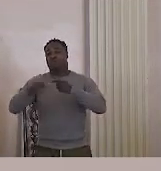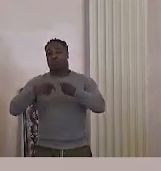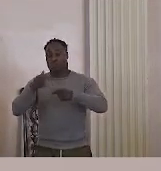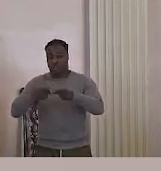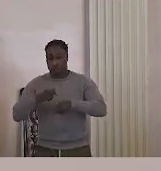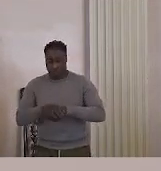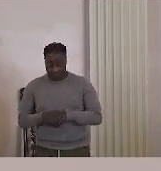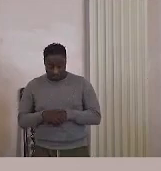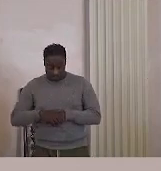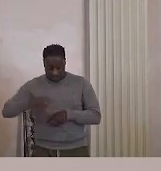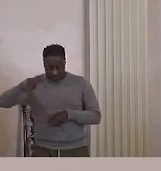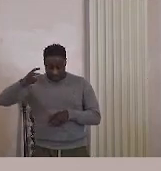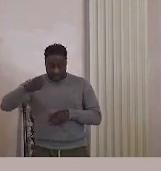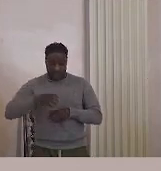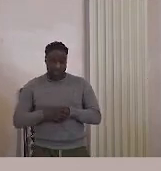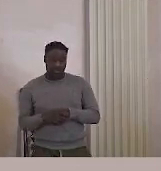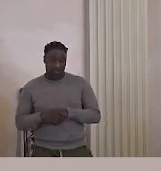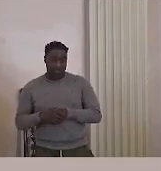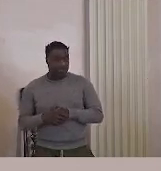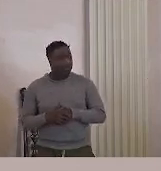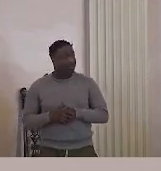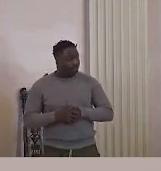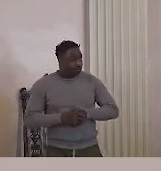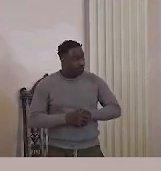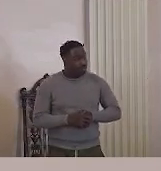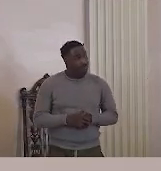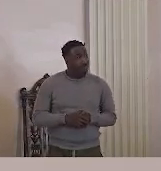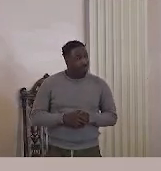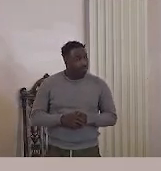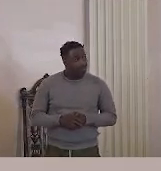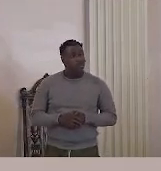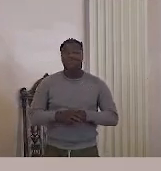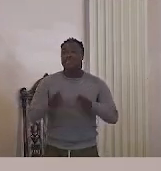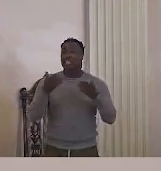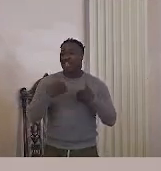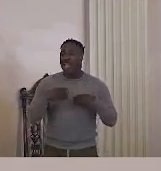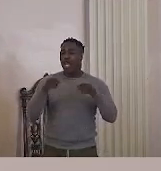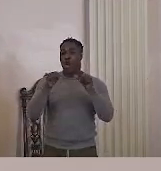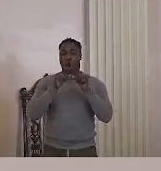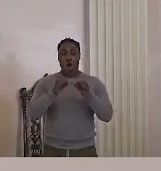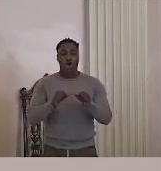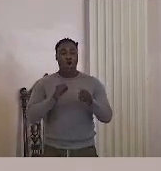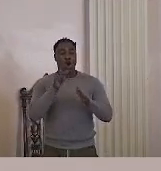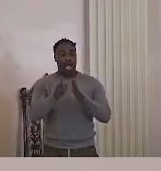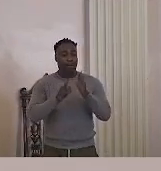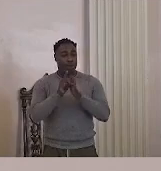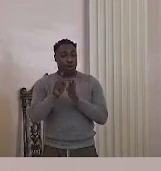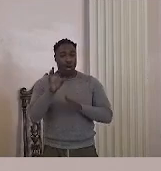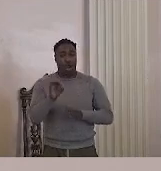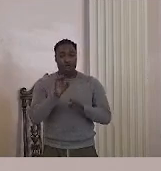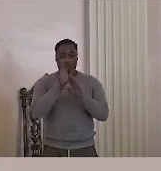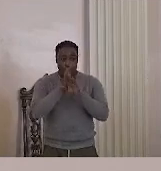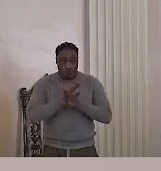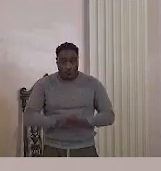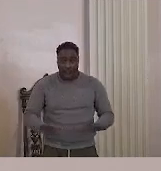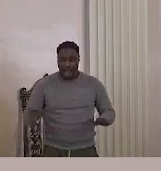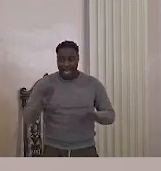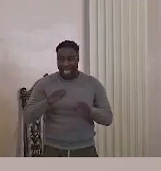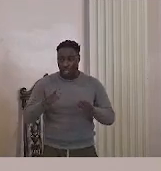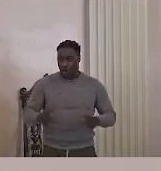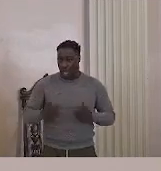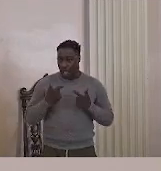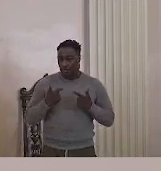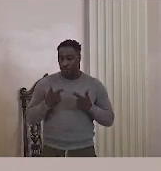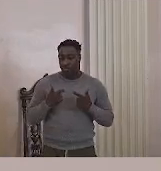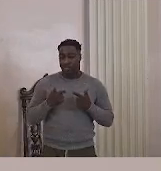The second thing, Della Volpe says, is that they've had an ongoing period of disquiet in their lives. So it's